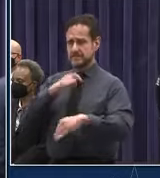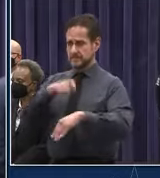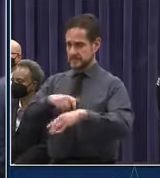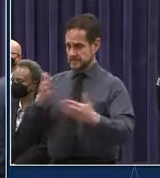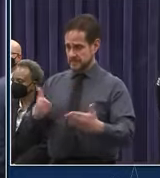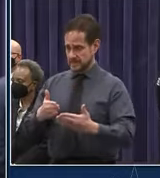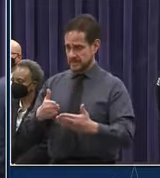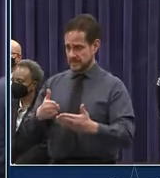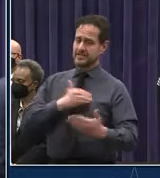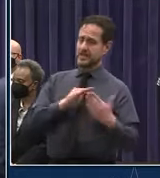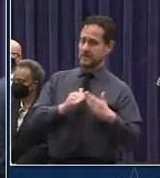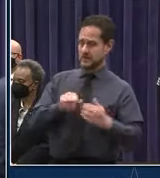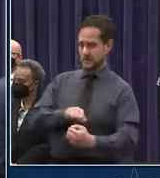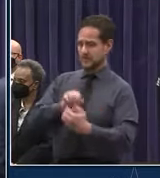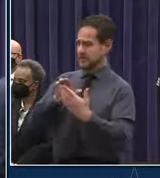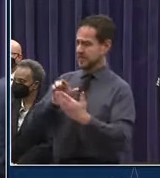community.